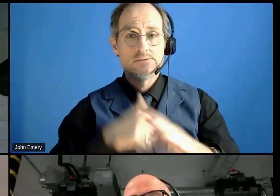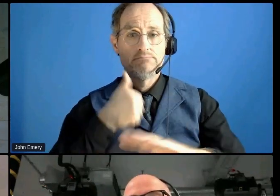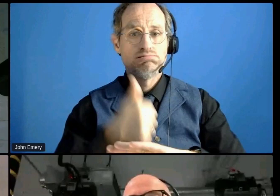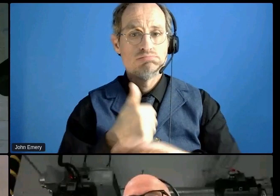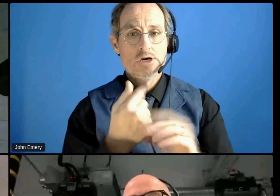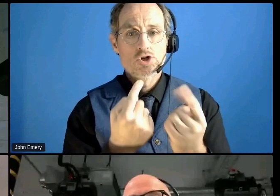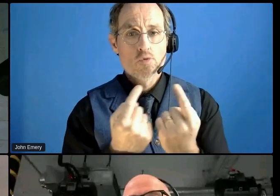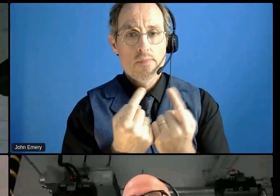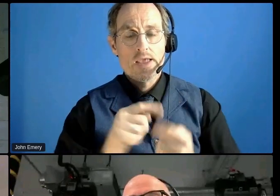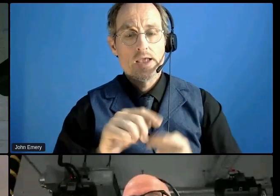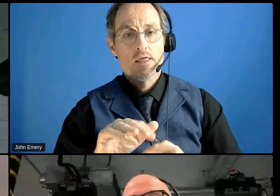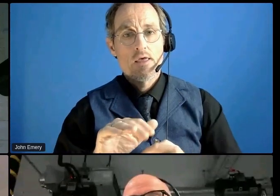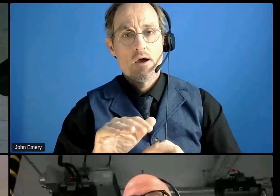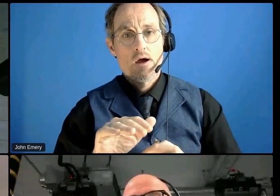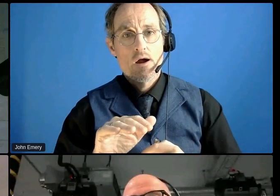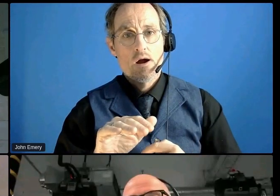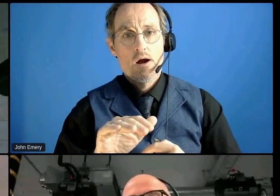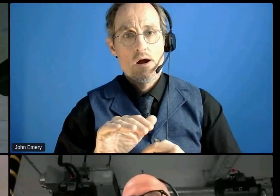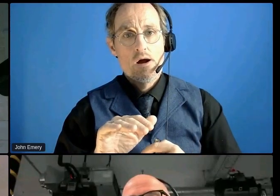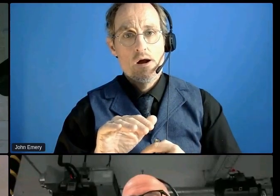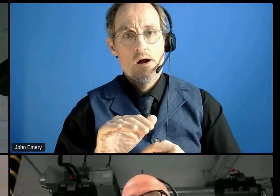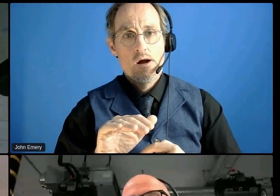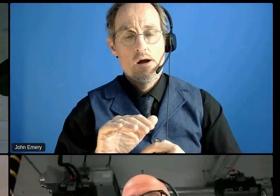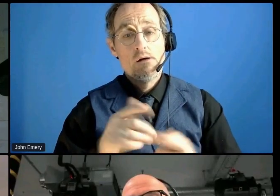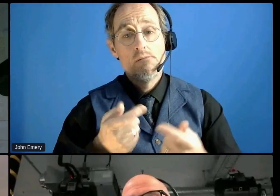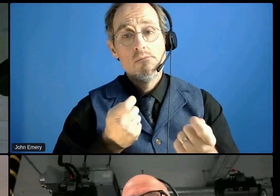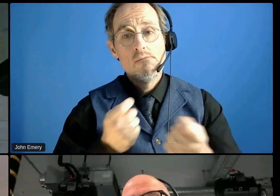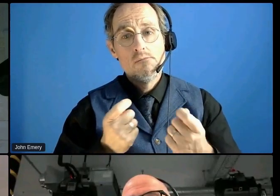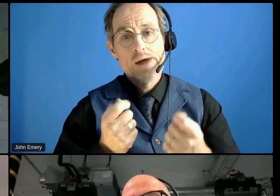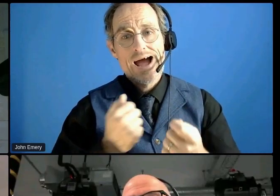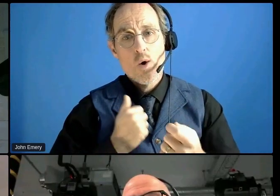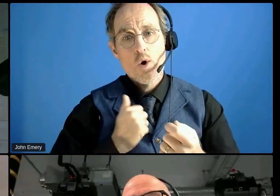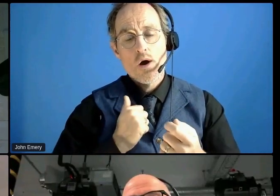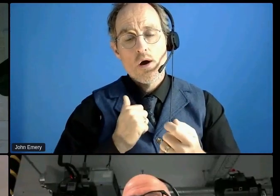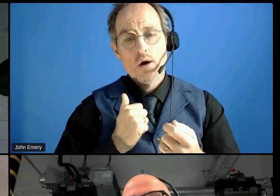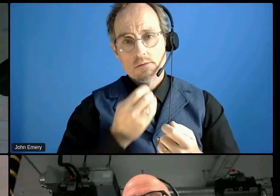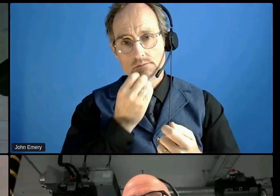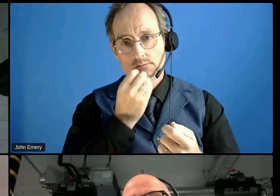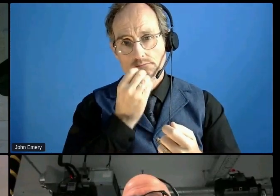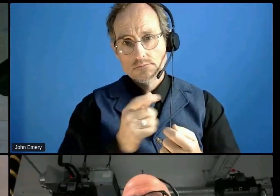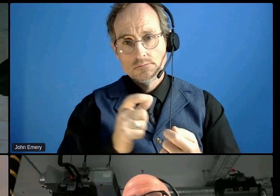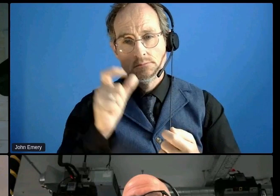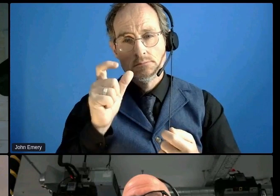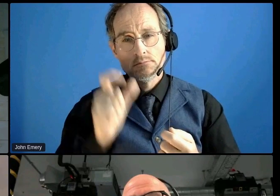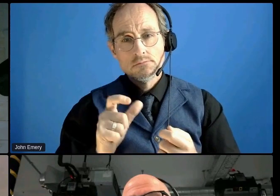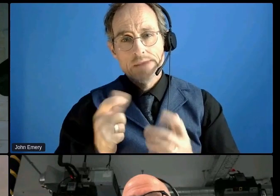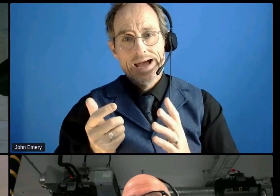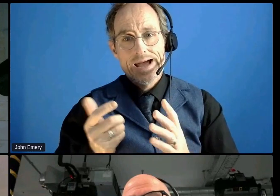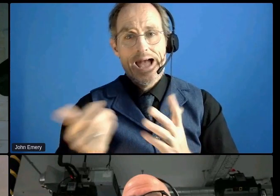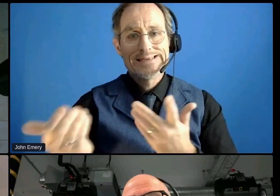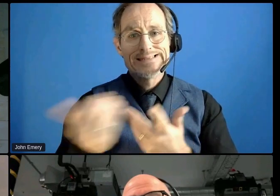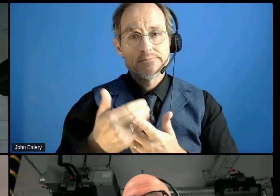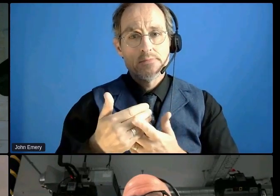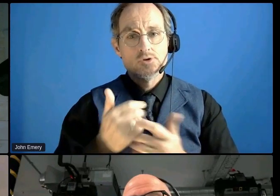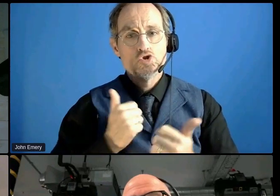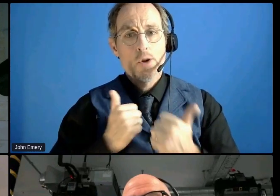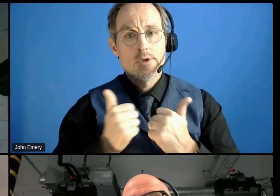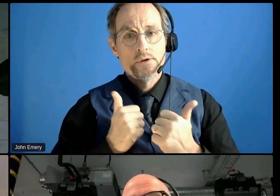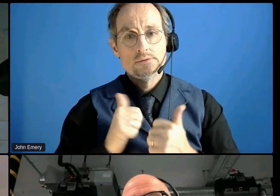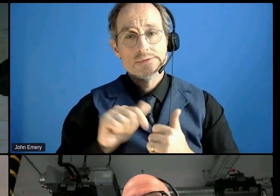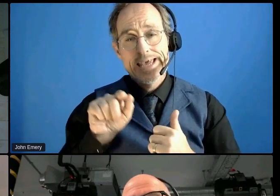split into these groups. We all come together as well, but there's so much more activity happening in that now because we have these